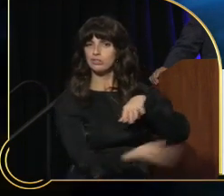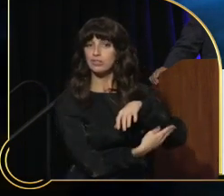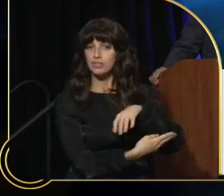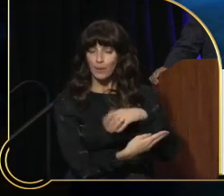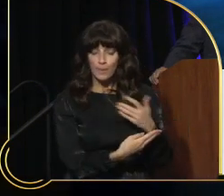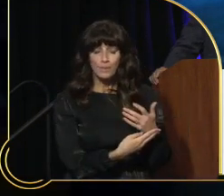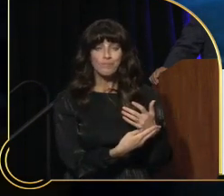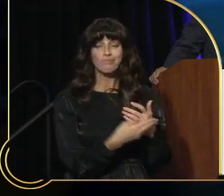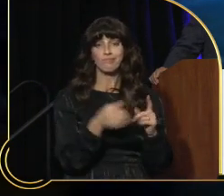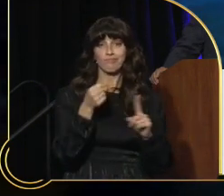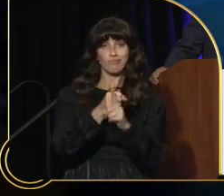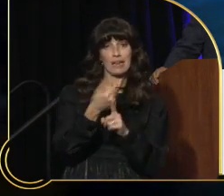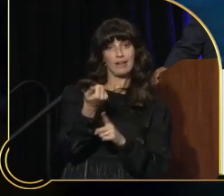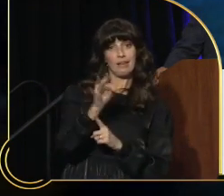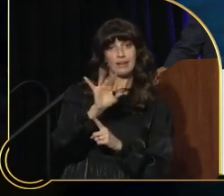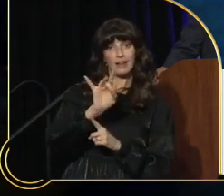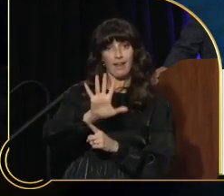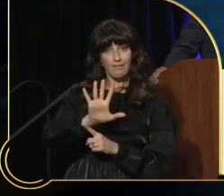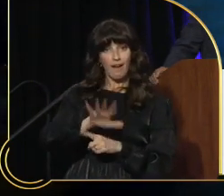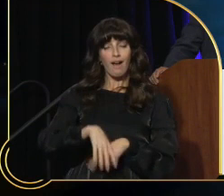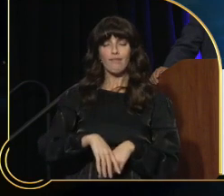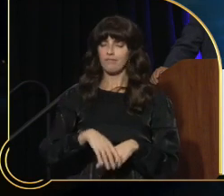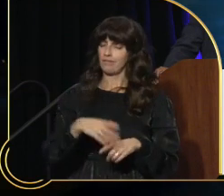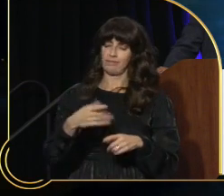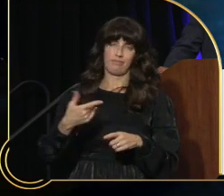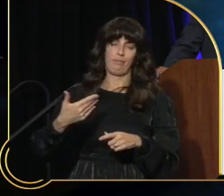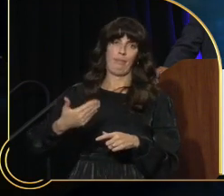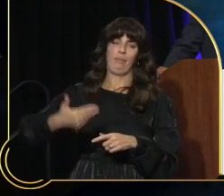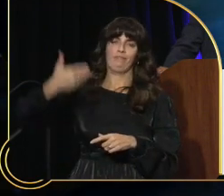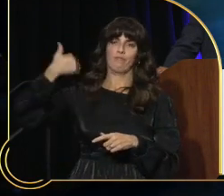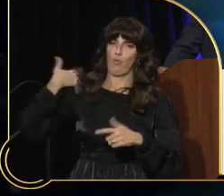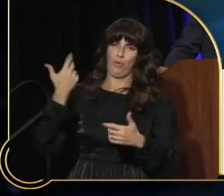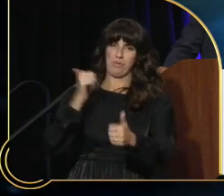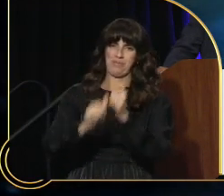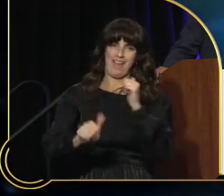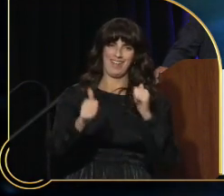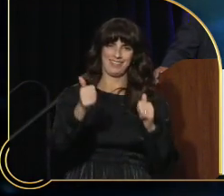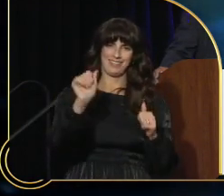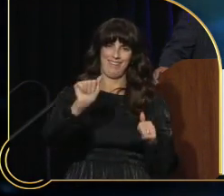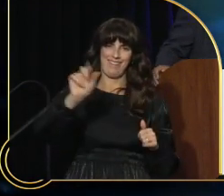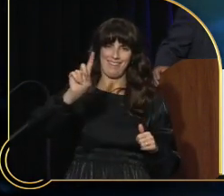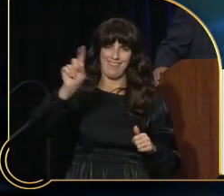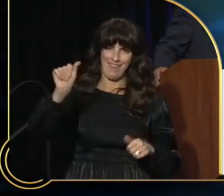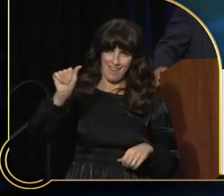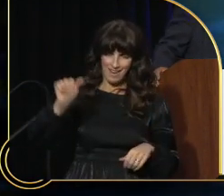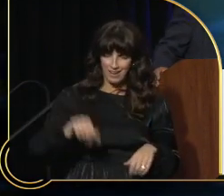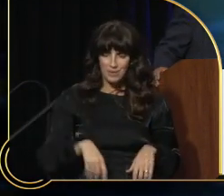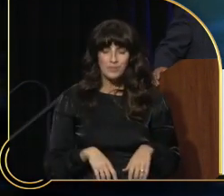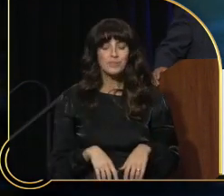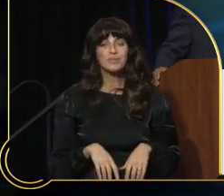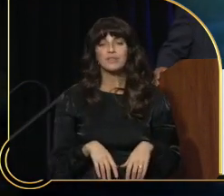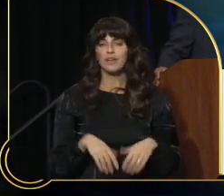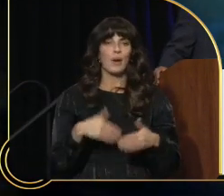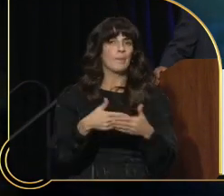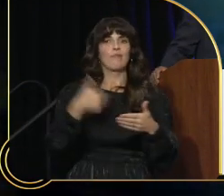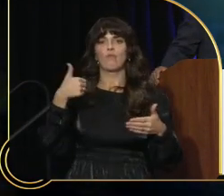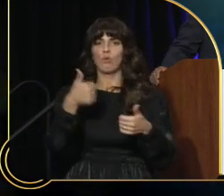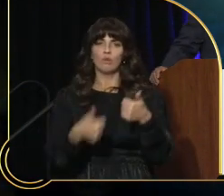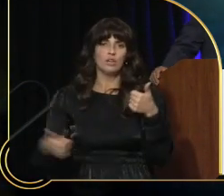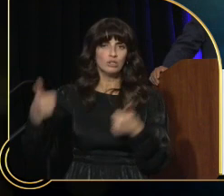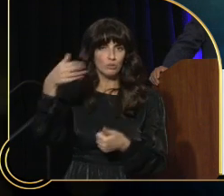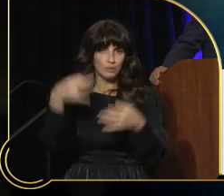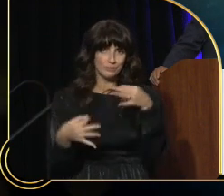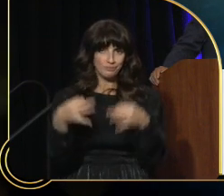In 1985, long before the passage of the Americans with Disabilities Act or the Supreme Court decision